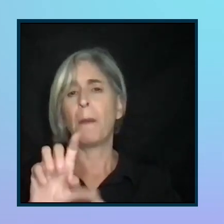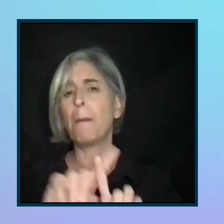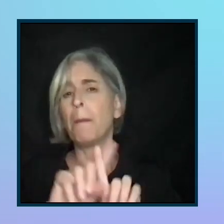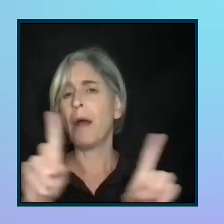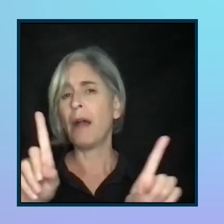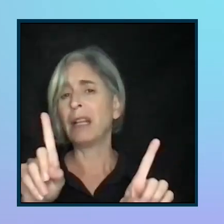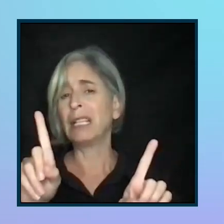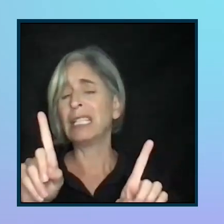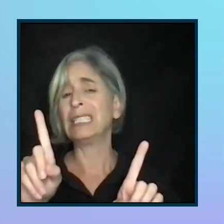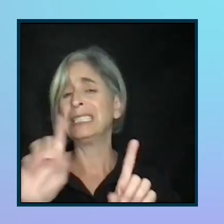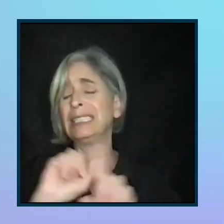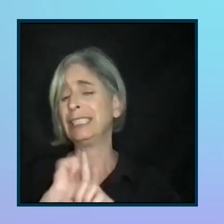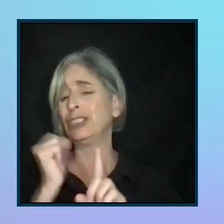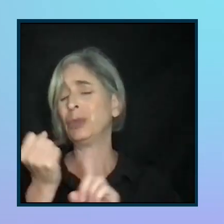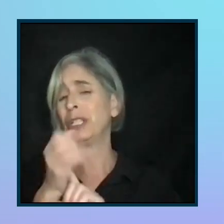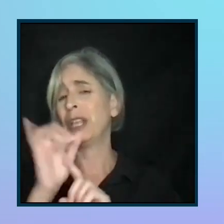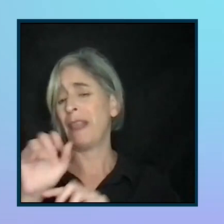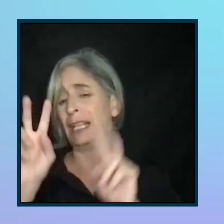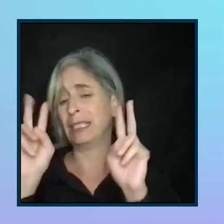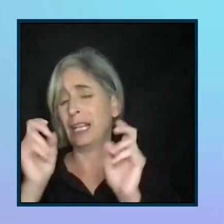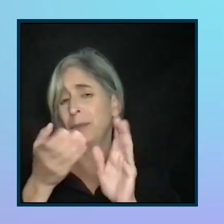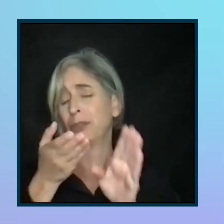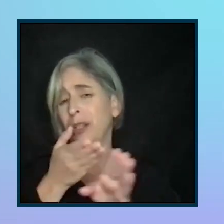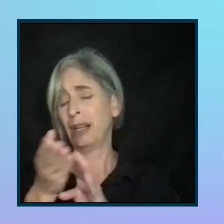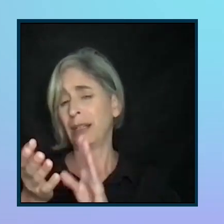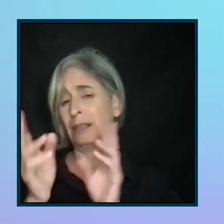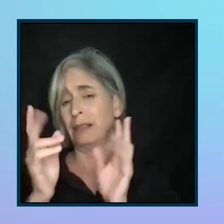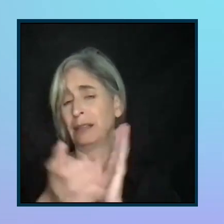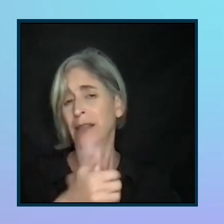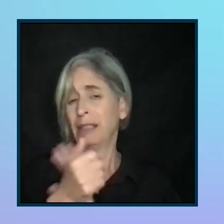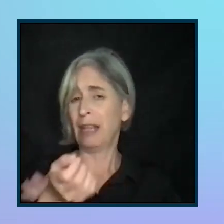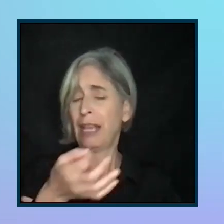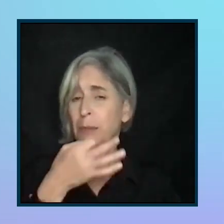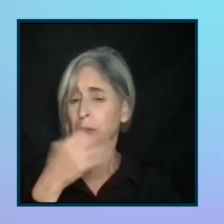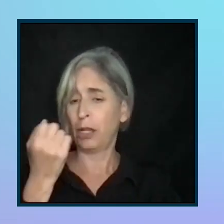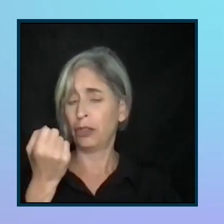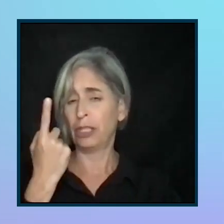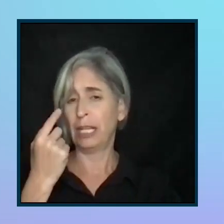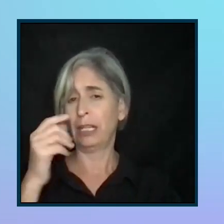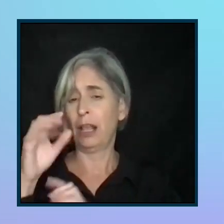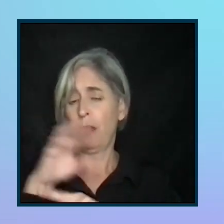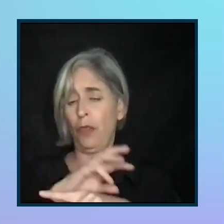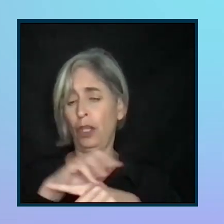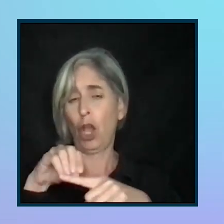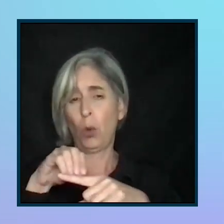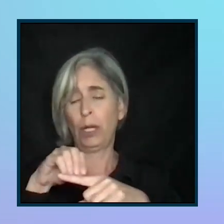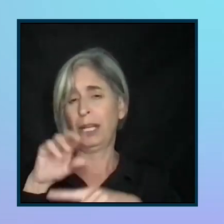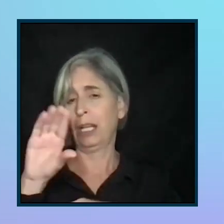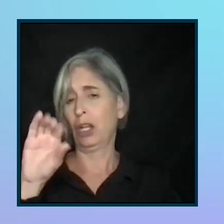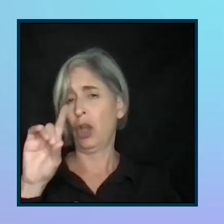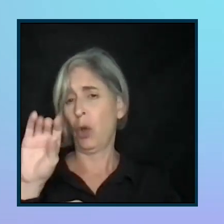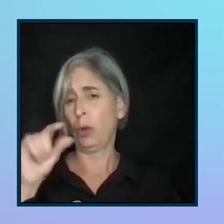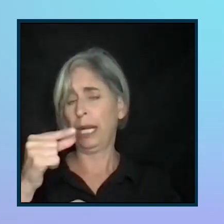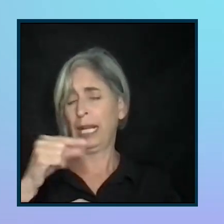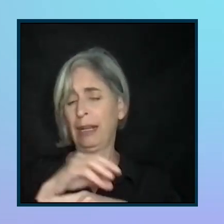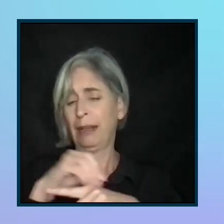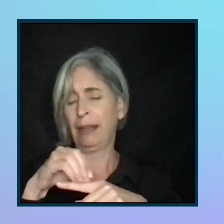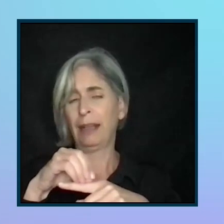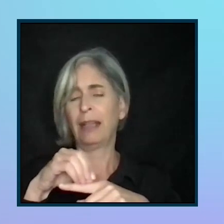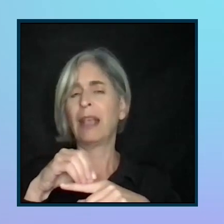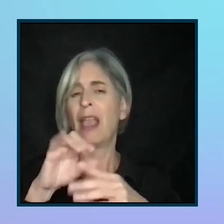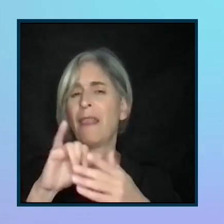in cases where that subject matter expert needs to be someone who understands XML coding and hierarchy, there's